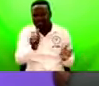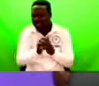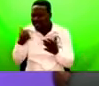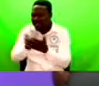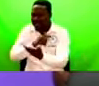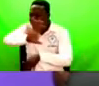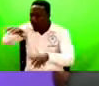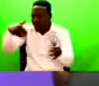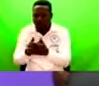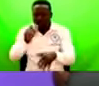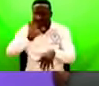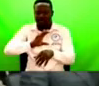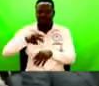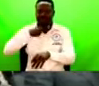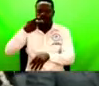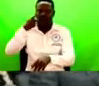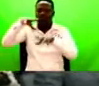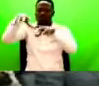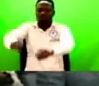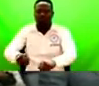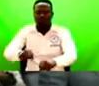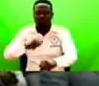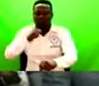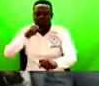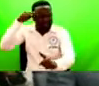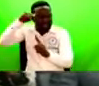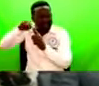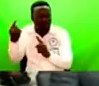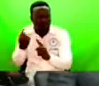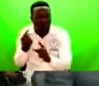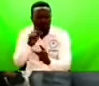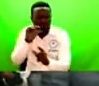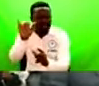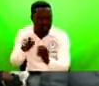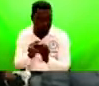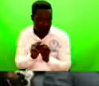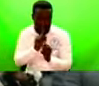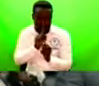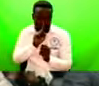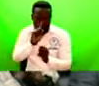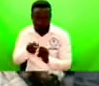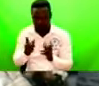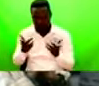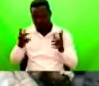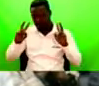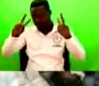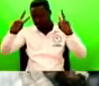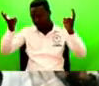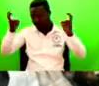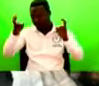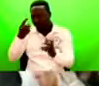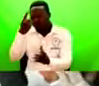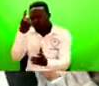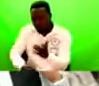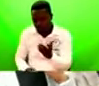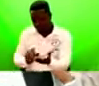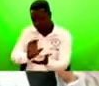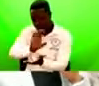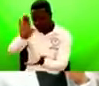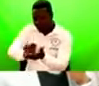us. But the central theme is a certain philosophy of ministry, the kind